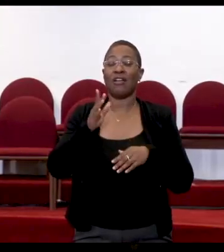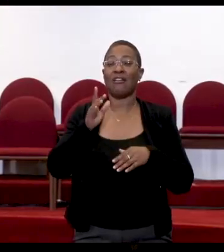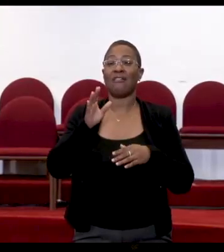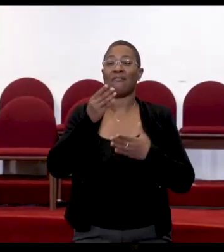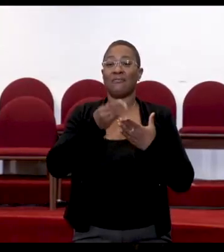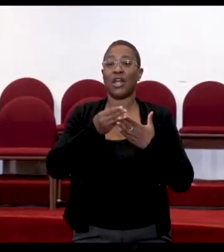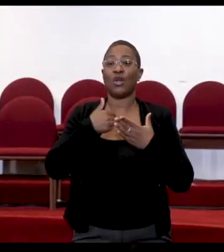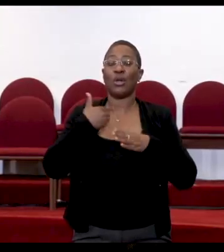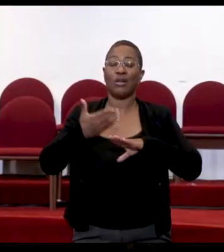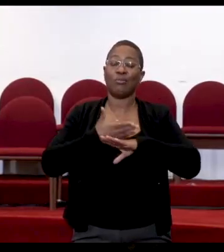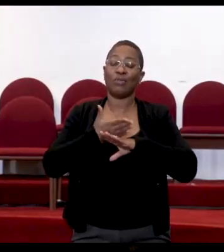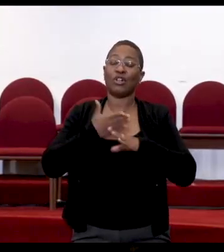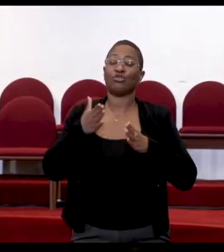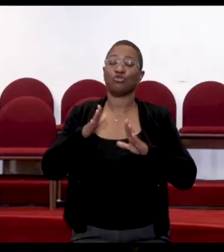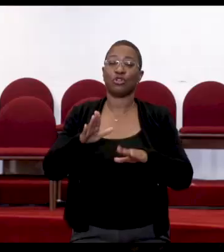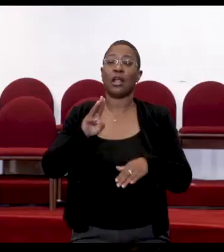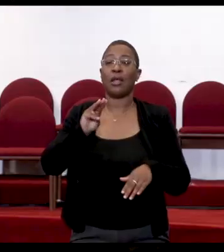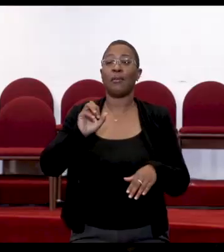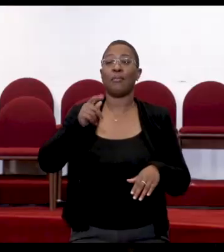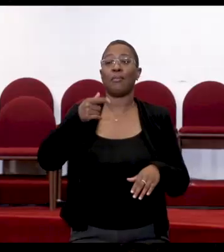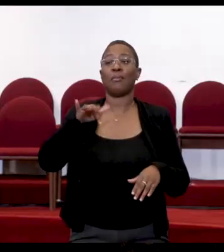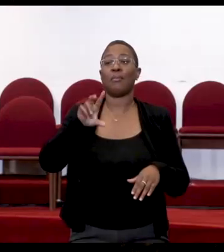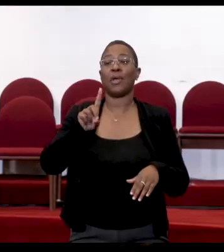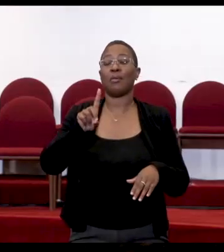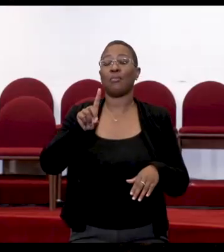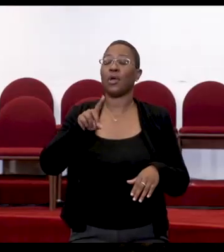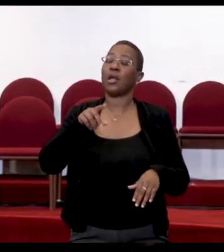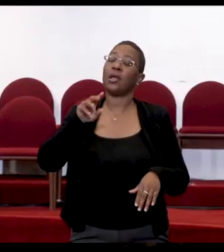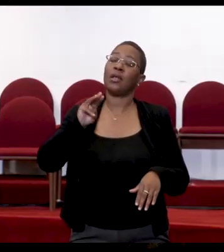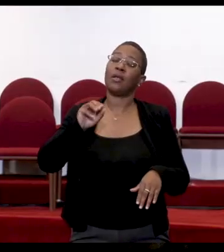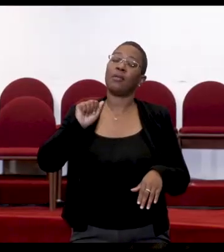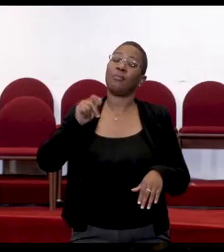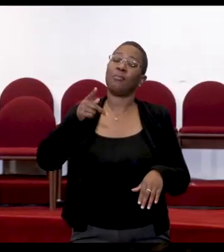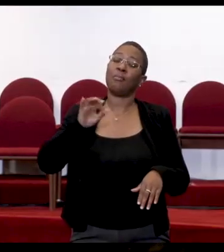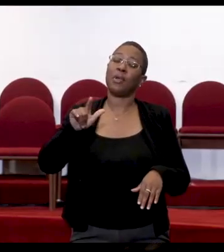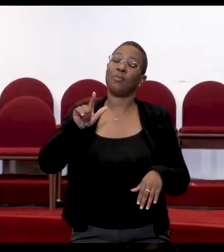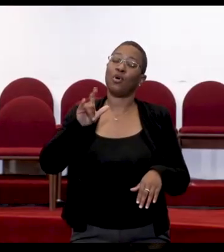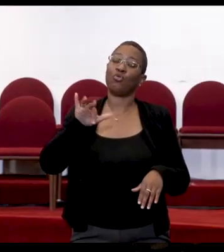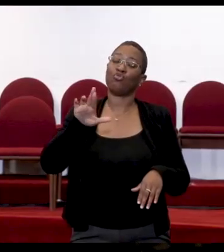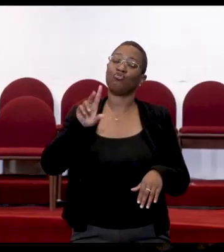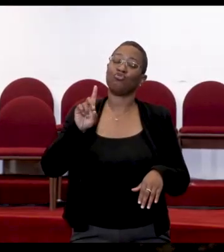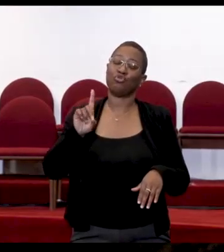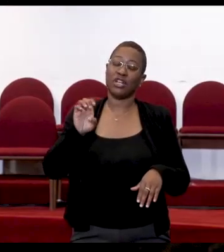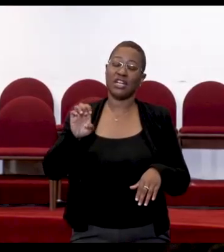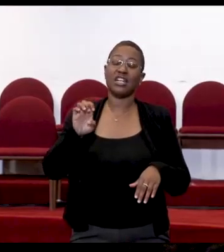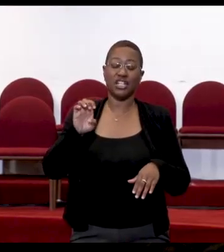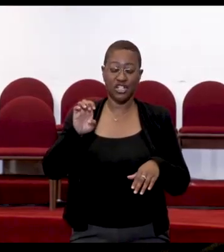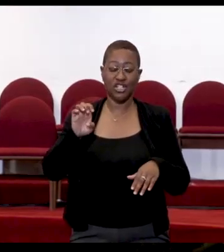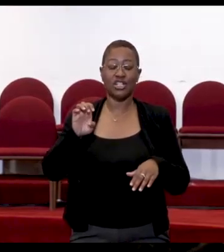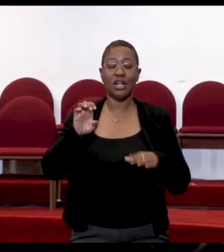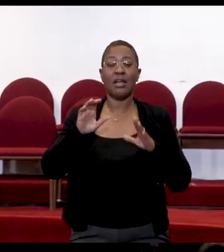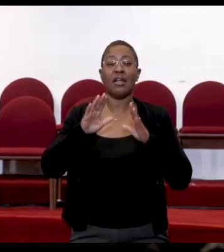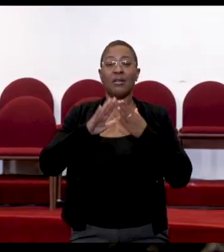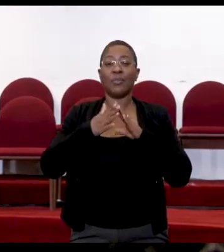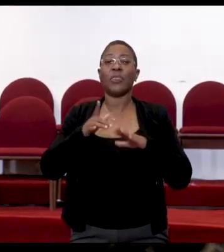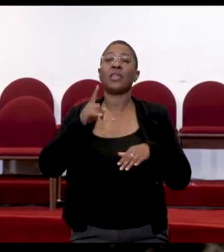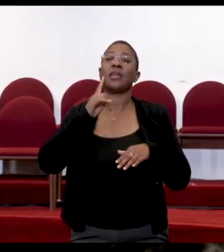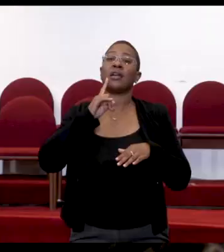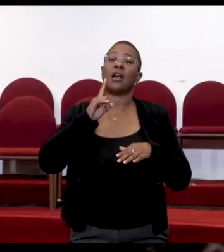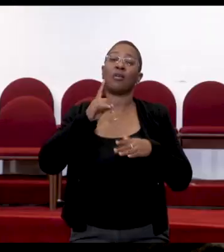renovate streets, the Maple Ridge housing project, bring affordable housing, rental units in the community, working with Kenyatta